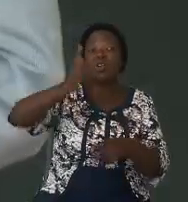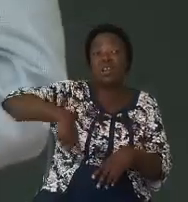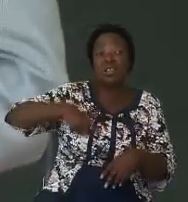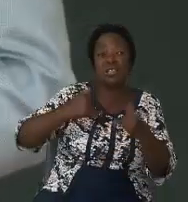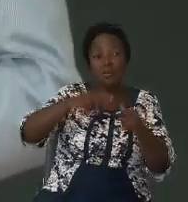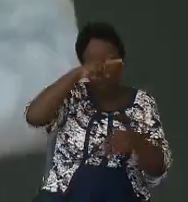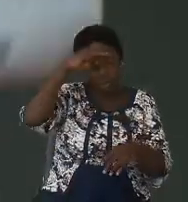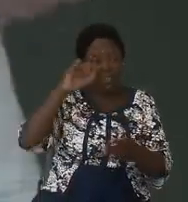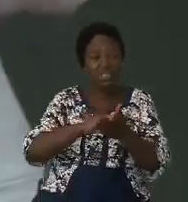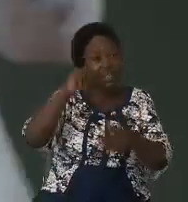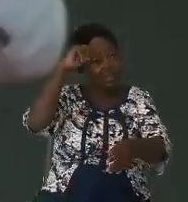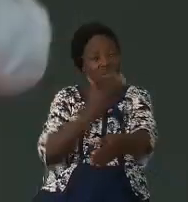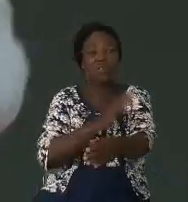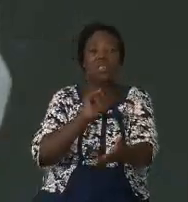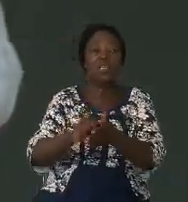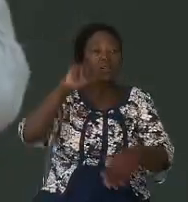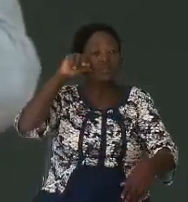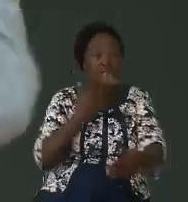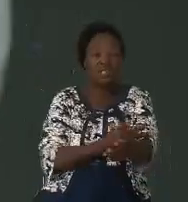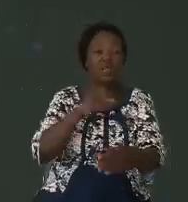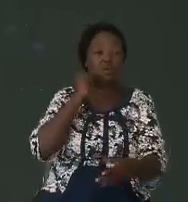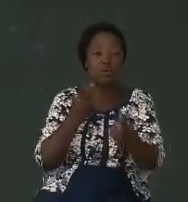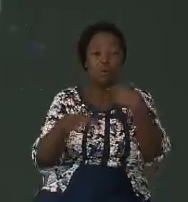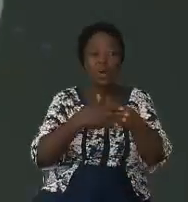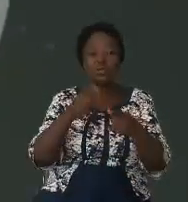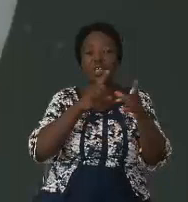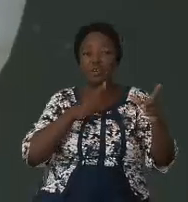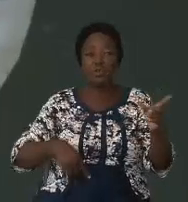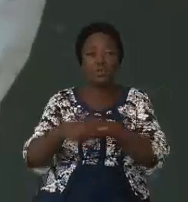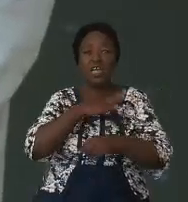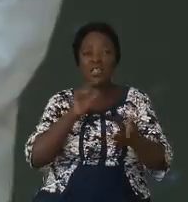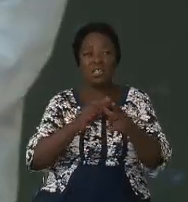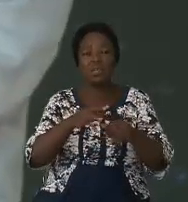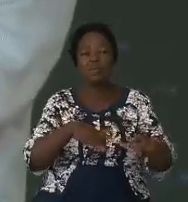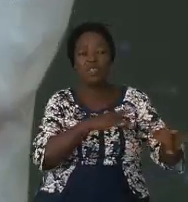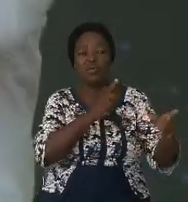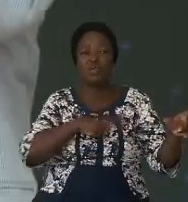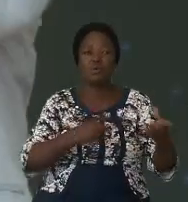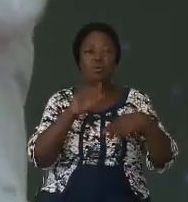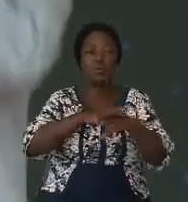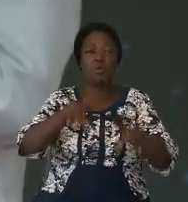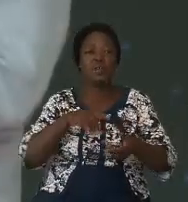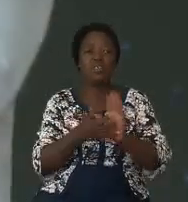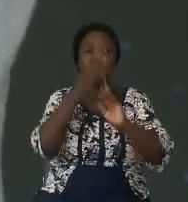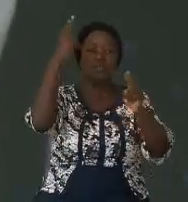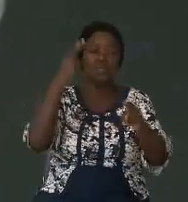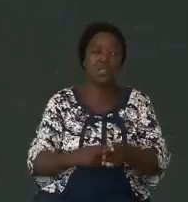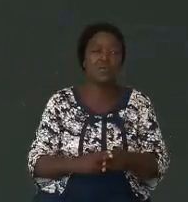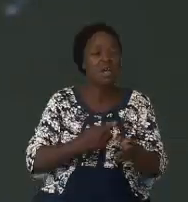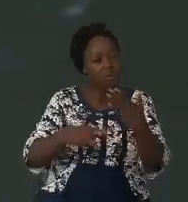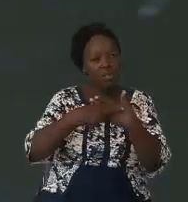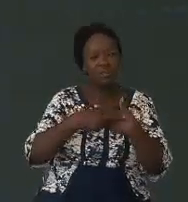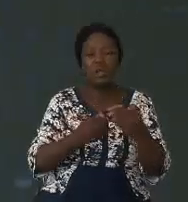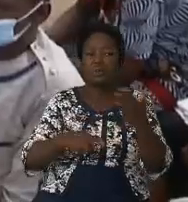friend, that daughter, that son is returning today. And the mercy of God will come upon your life